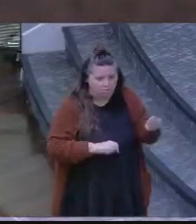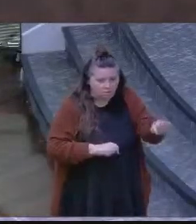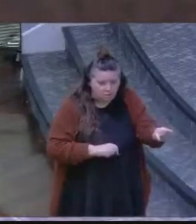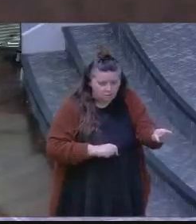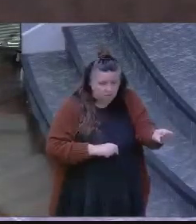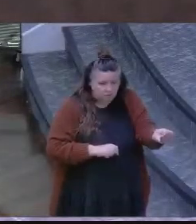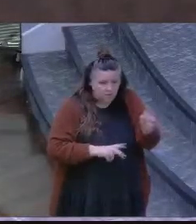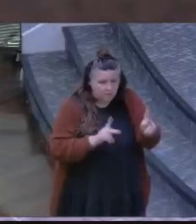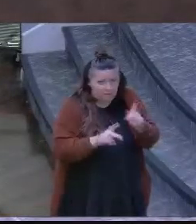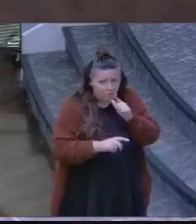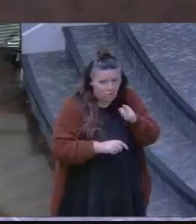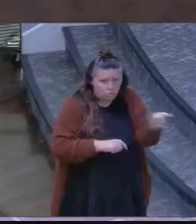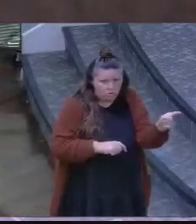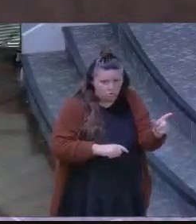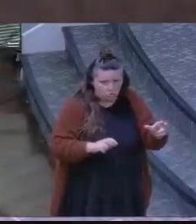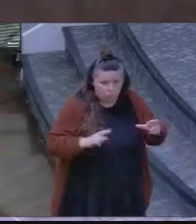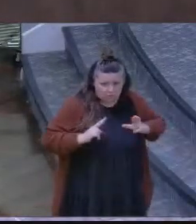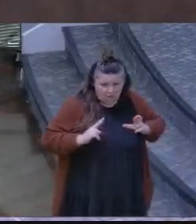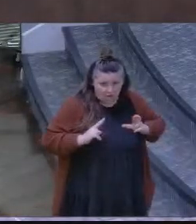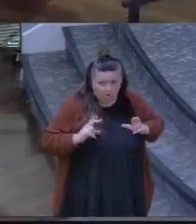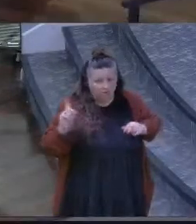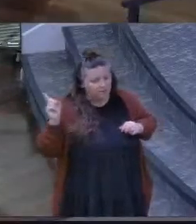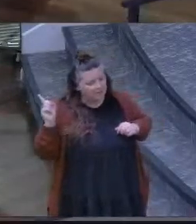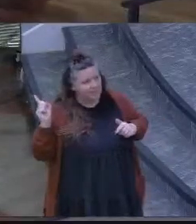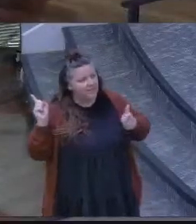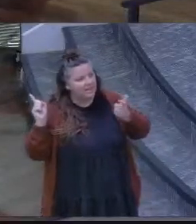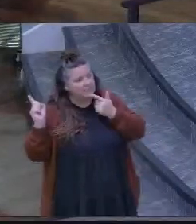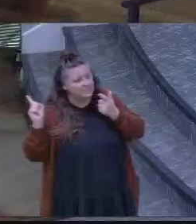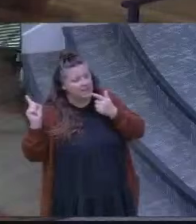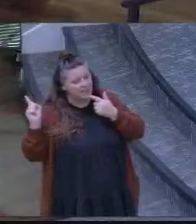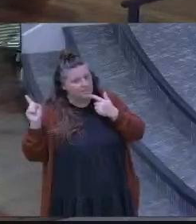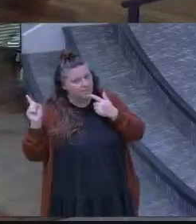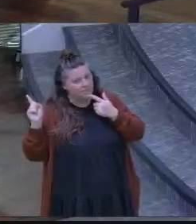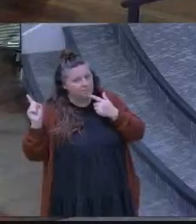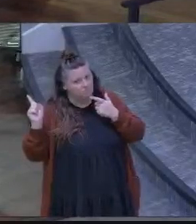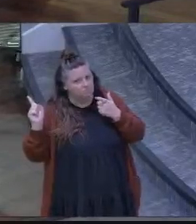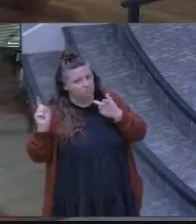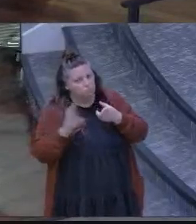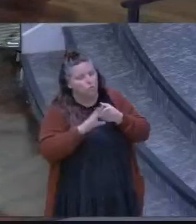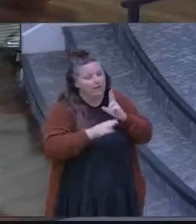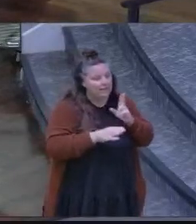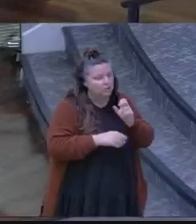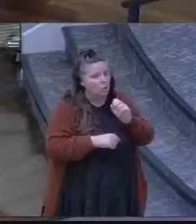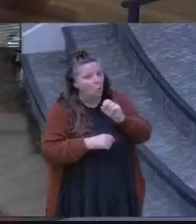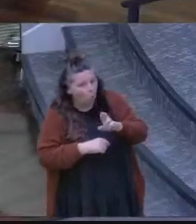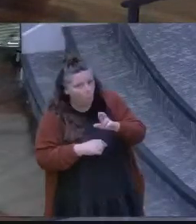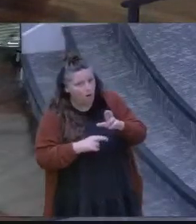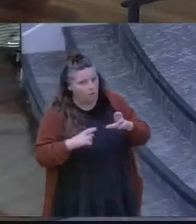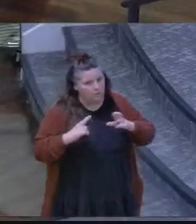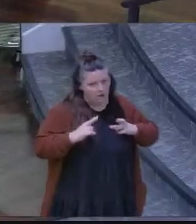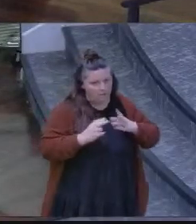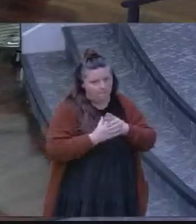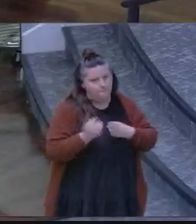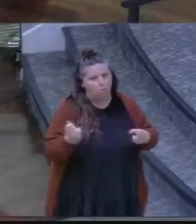were retiring. It does say resignation or retirement. Okay.